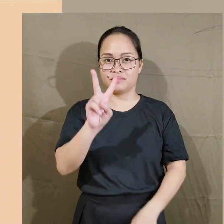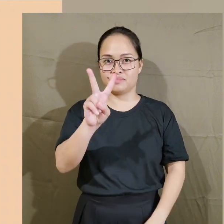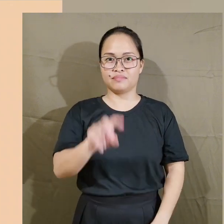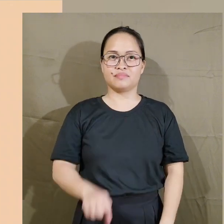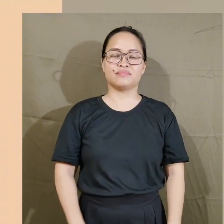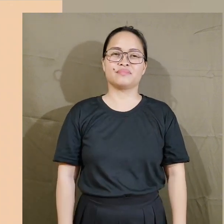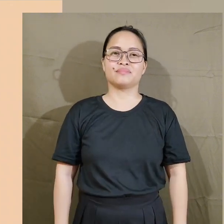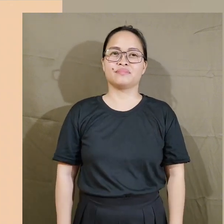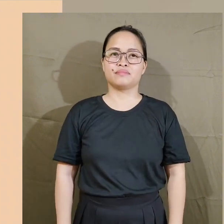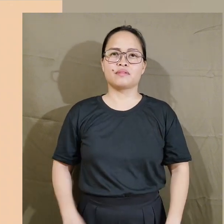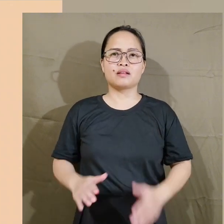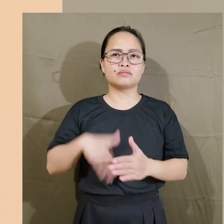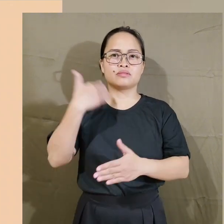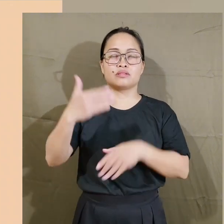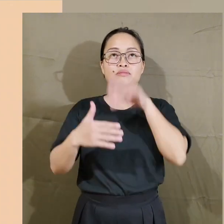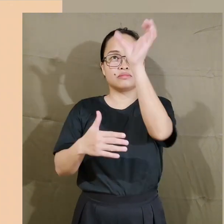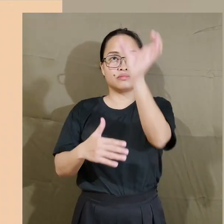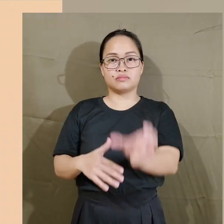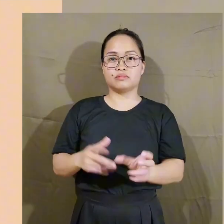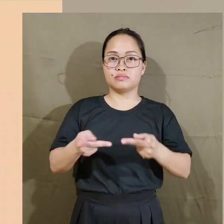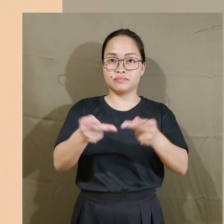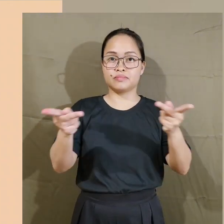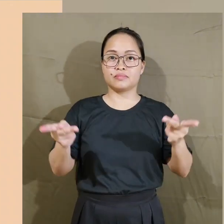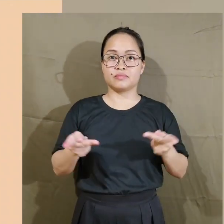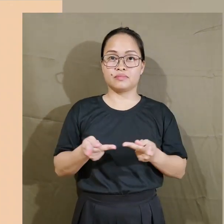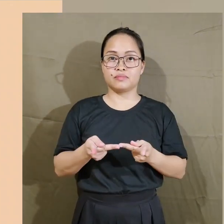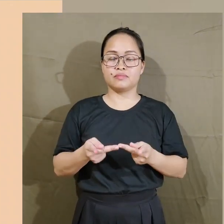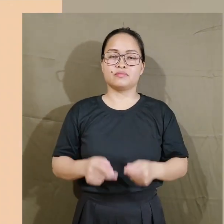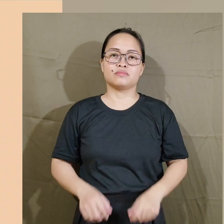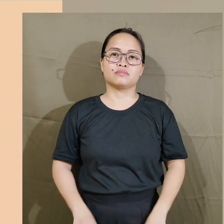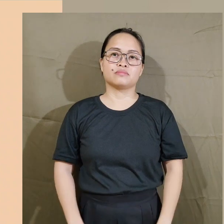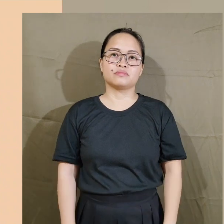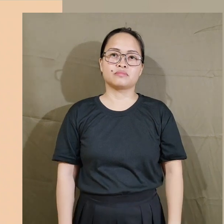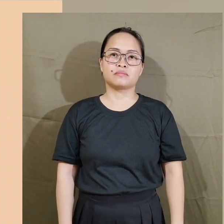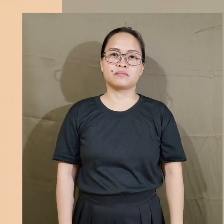Next, let's move on to the tens place.